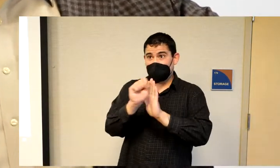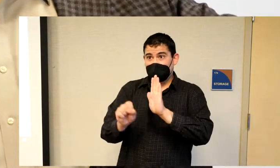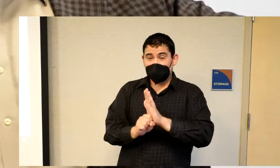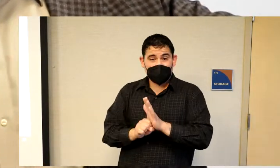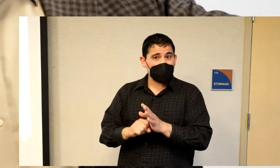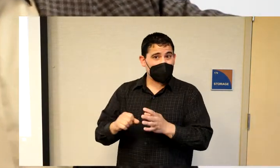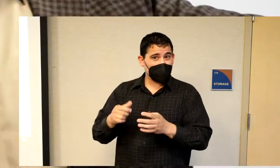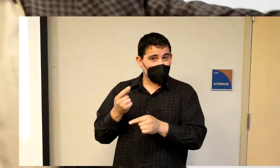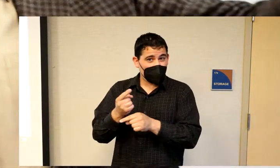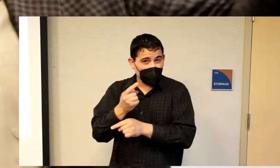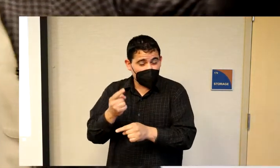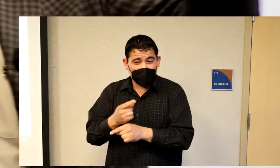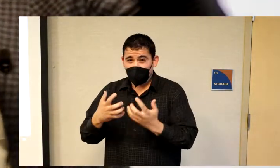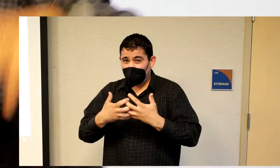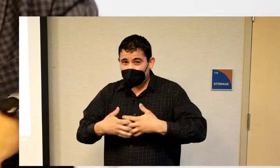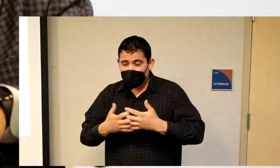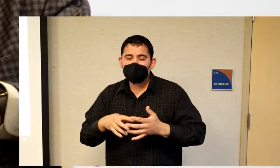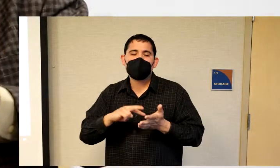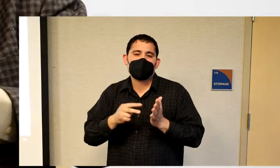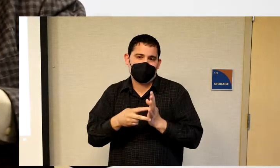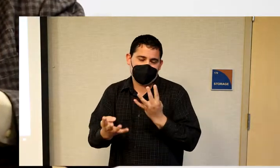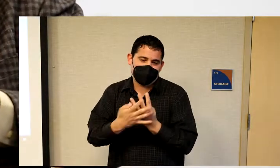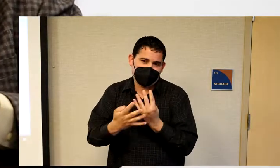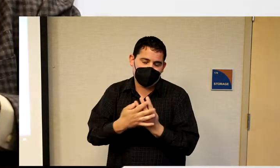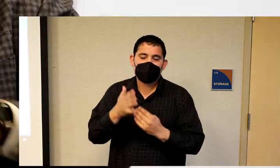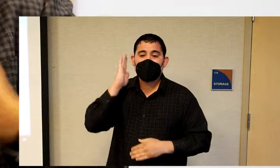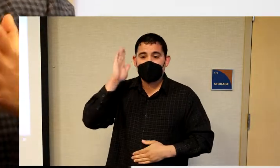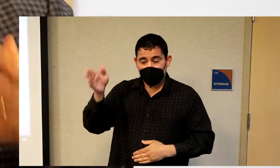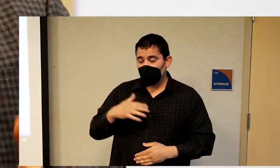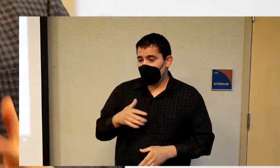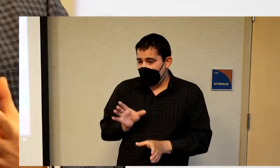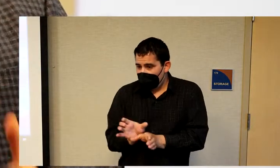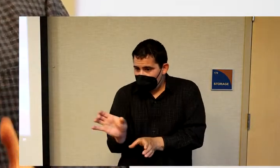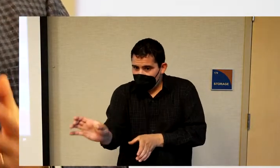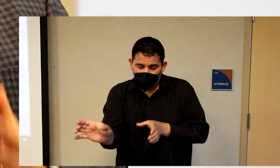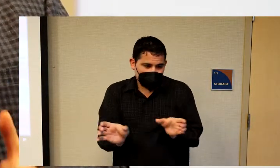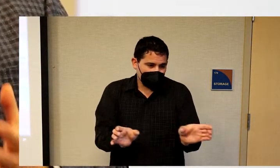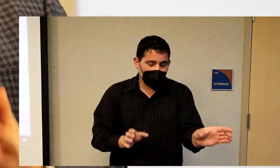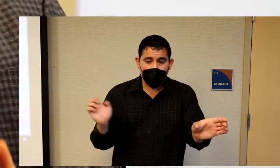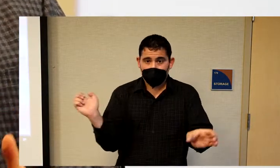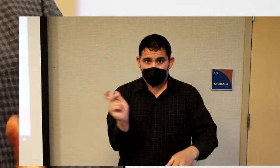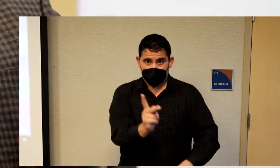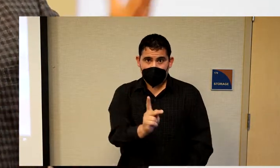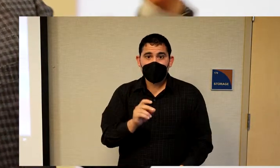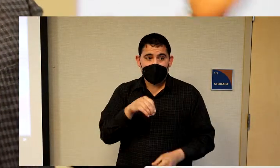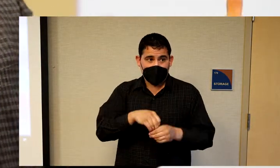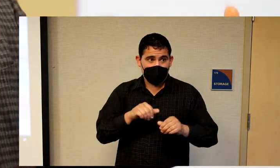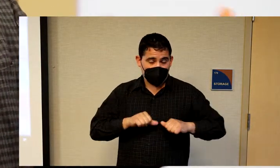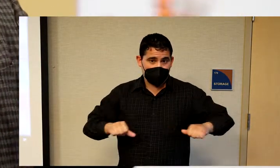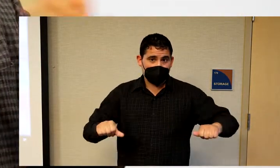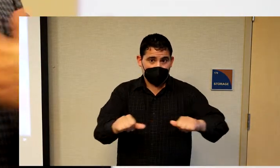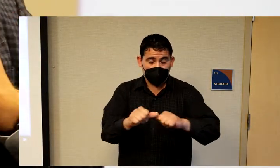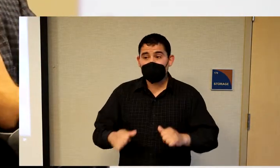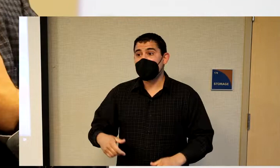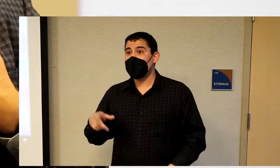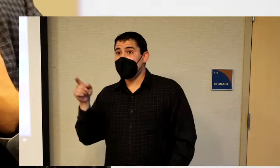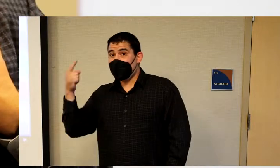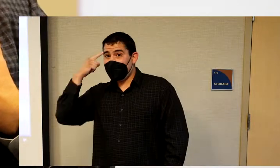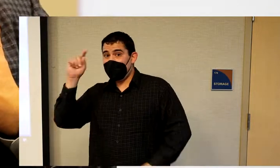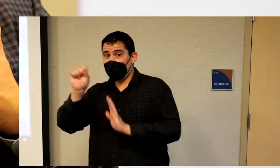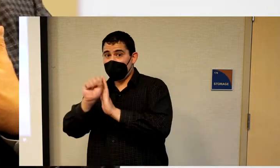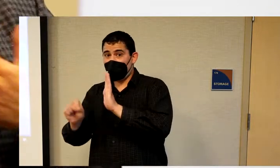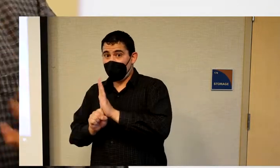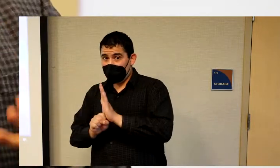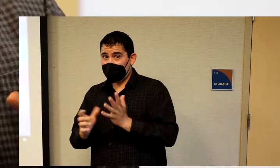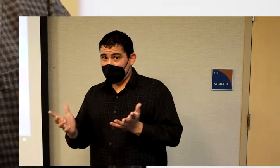else, they are reapportioned back into your area with the best data available for those people. And that's done by the statewide database. That's not done